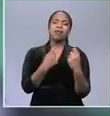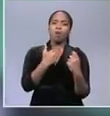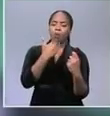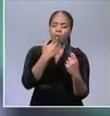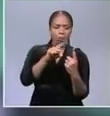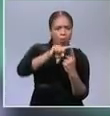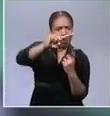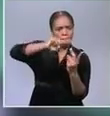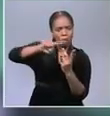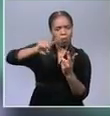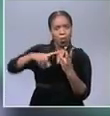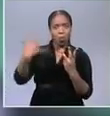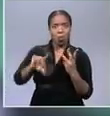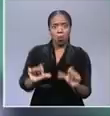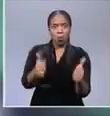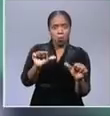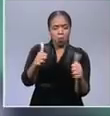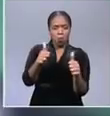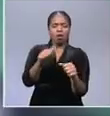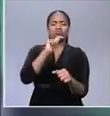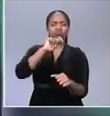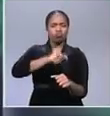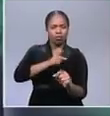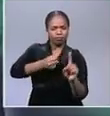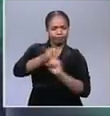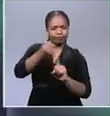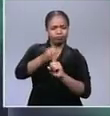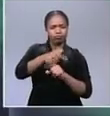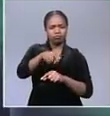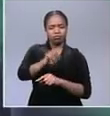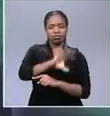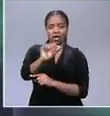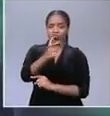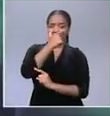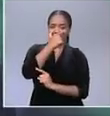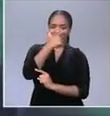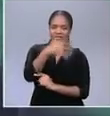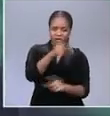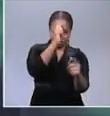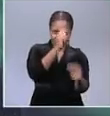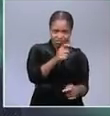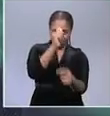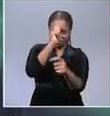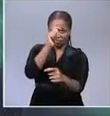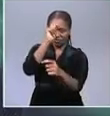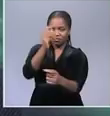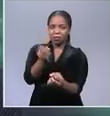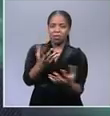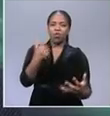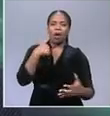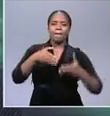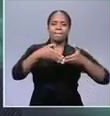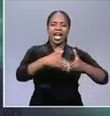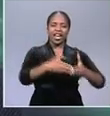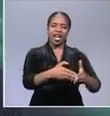in various fields and whose actions represent the triumph of the human spirit. President Cyril Ramaphosa also bestowed the Order of Mendi for